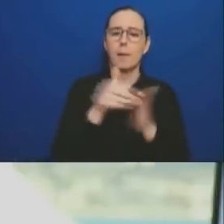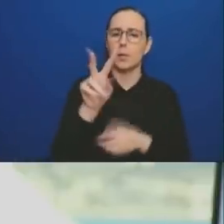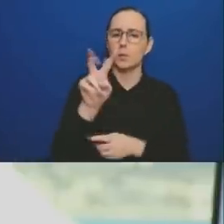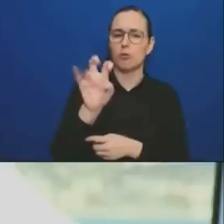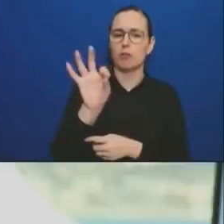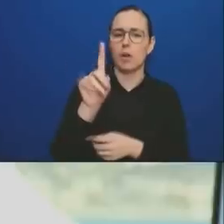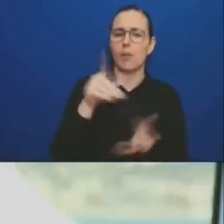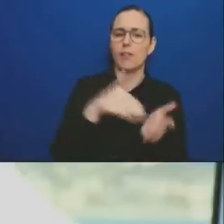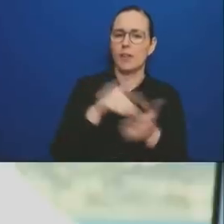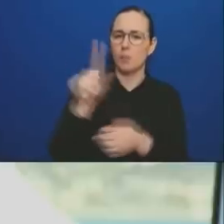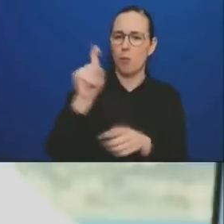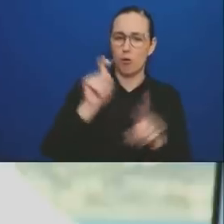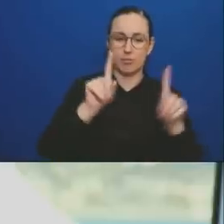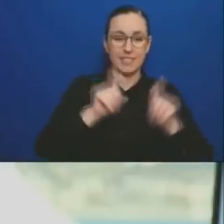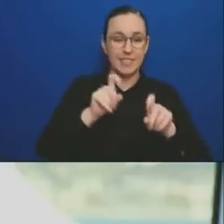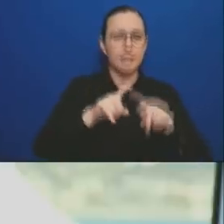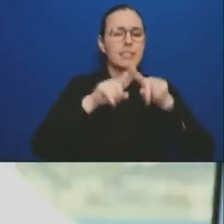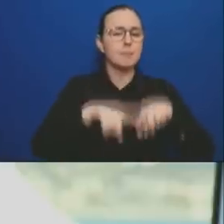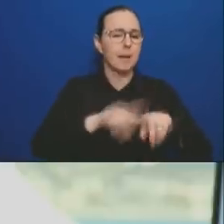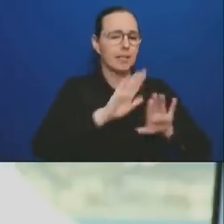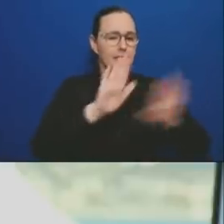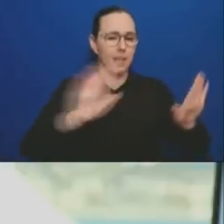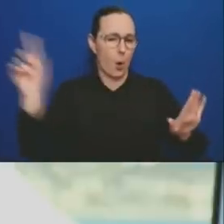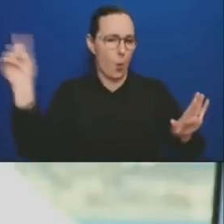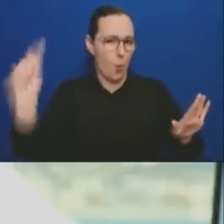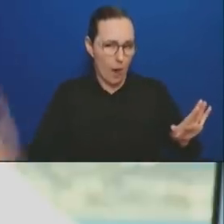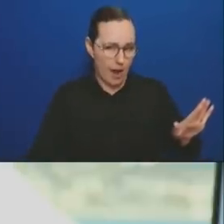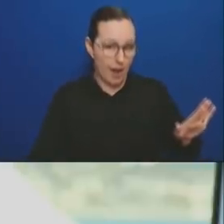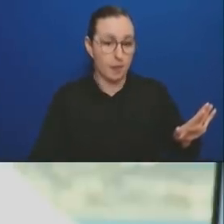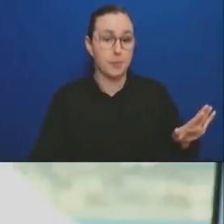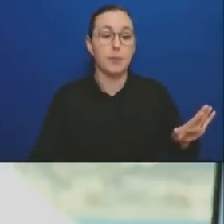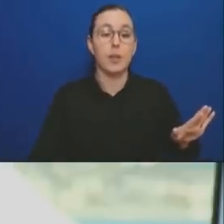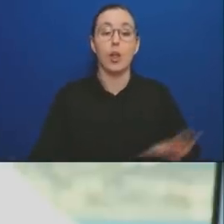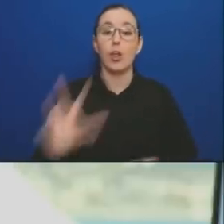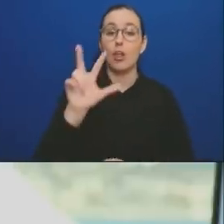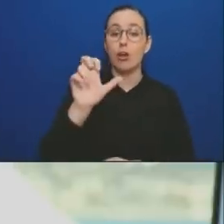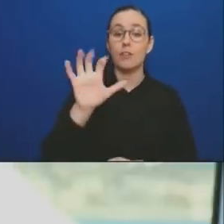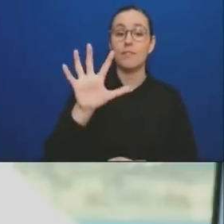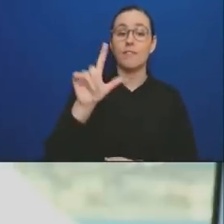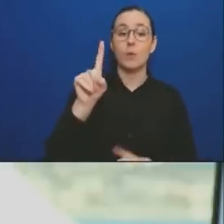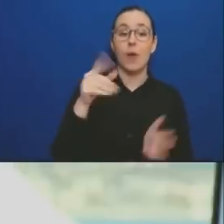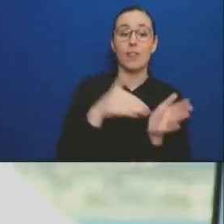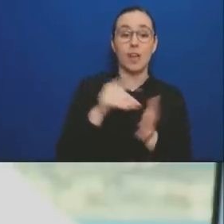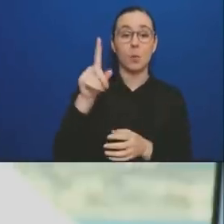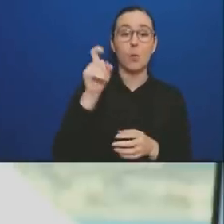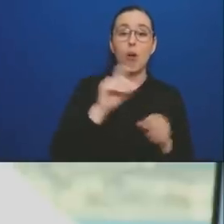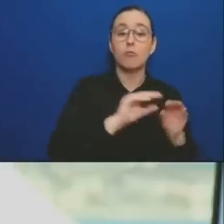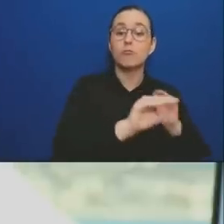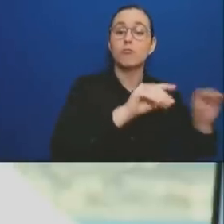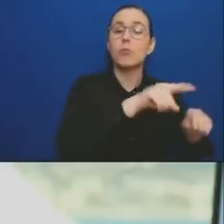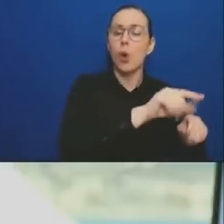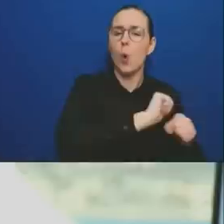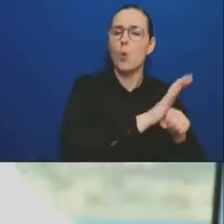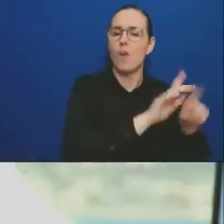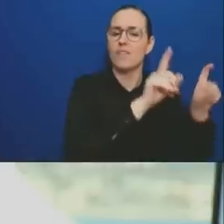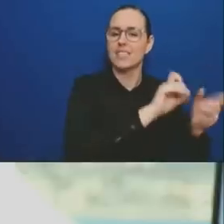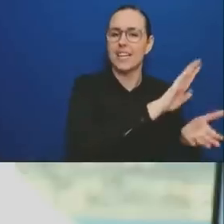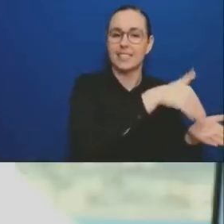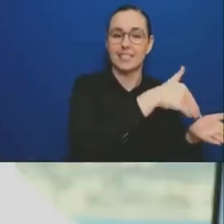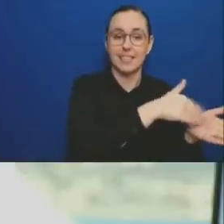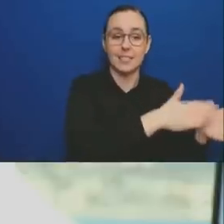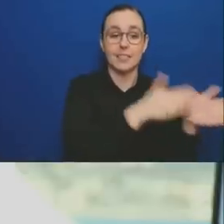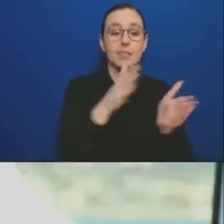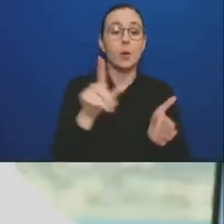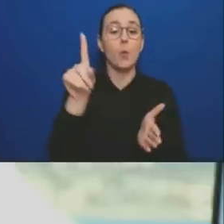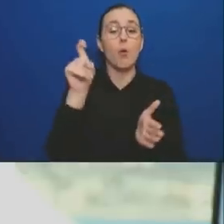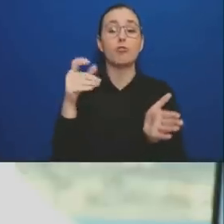1,291,000 test kits as follows: 351,000 for repackaging and distribution to COVID test sites across BC to replenish